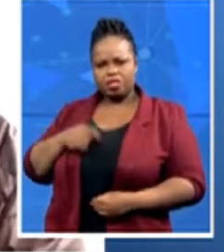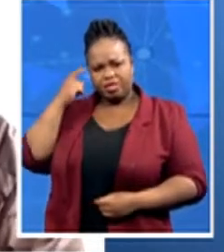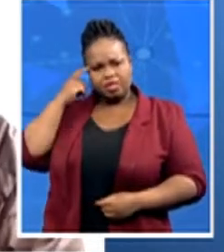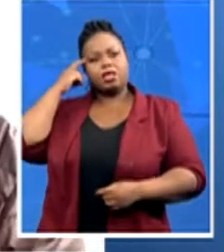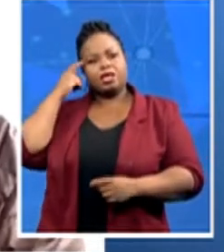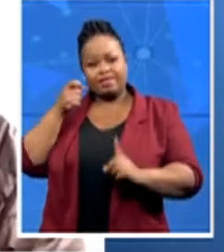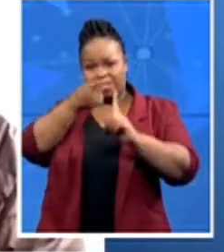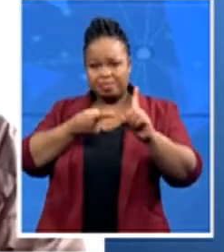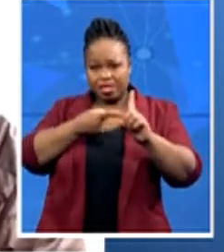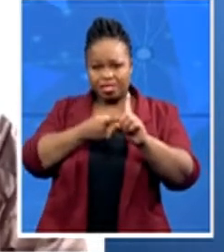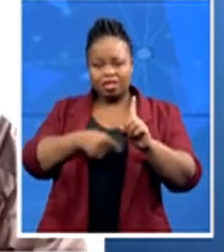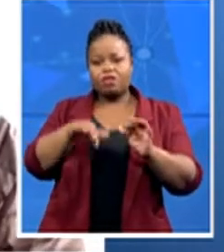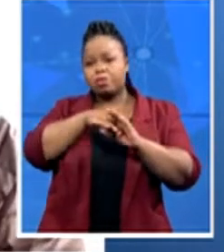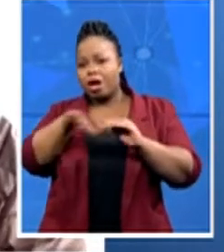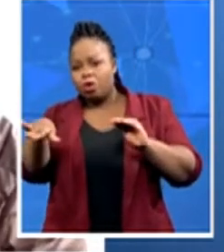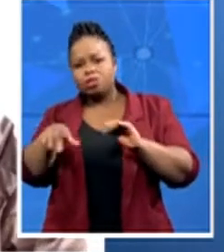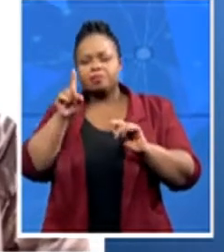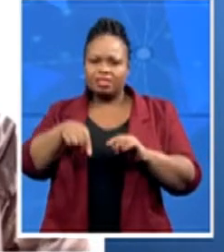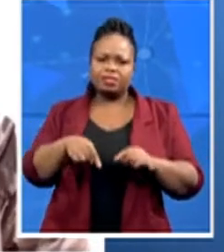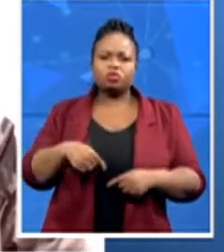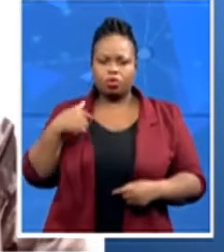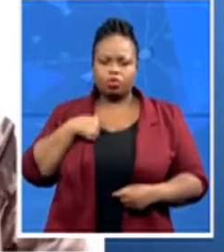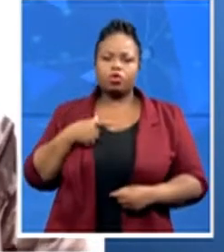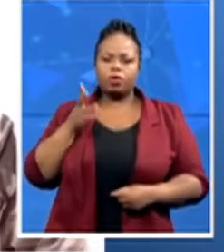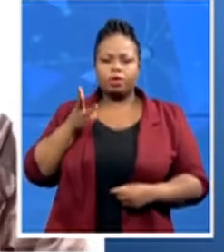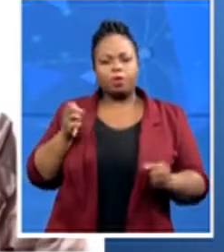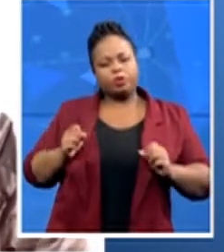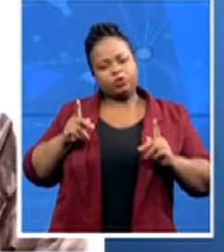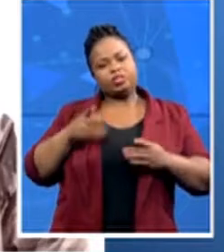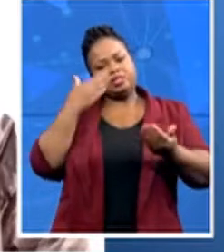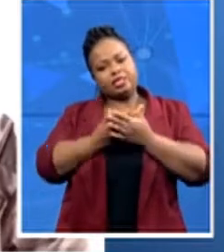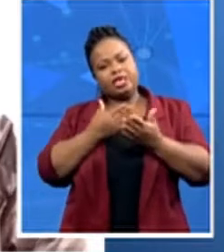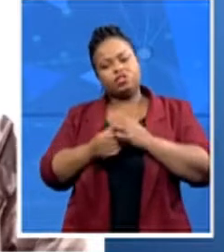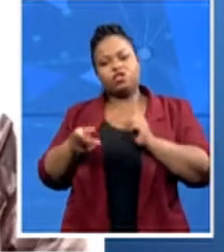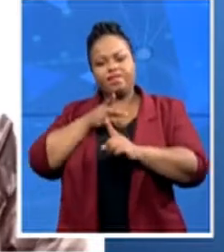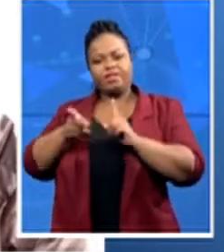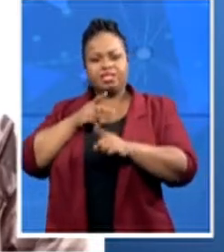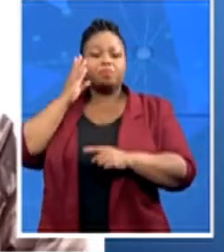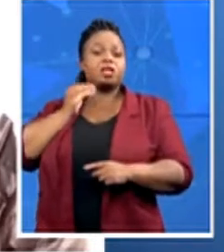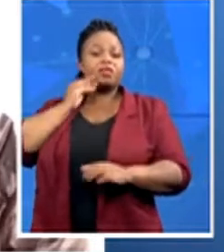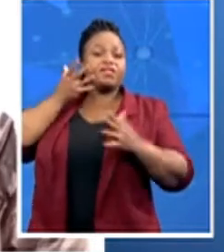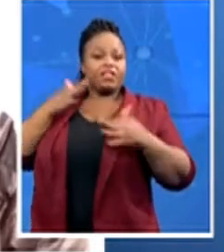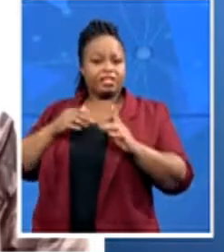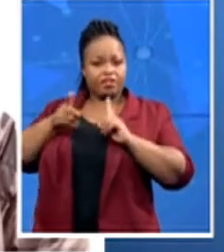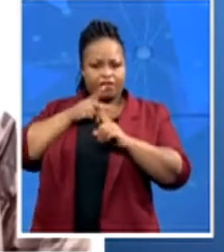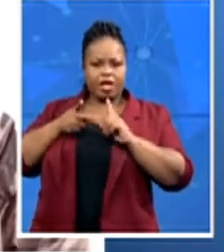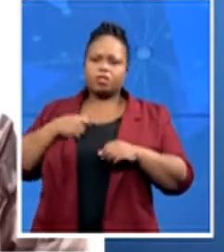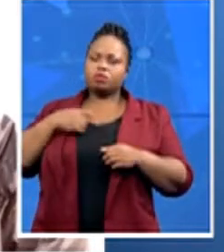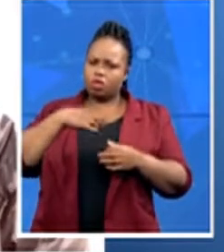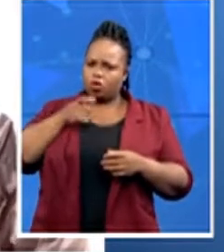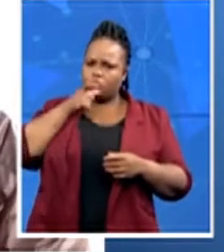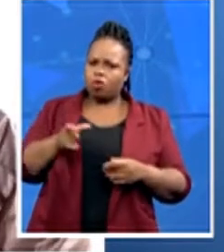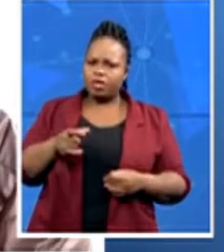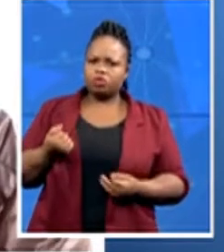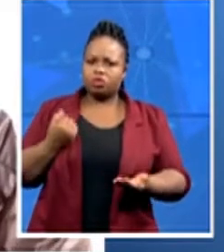So we will have the opportunity as victims of violence to make an input and a submission on whether a perpetrator